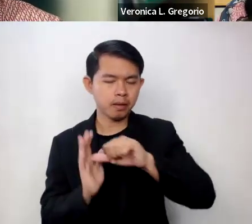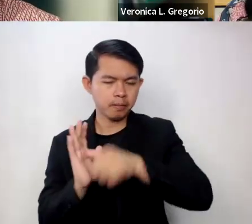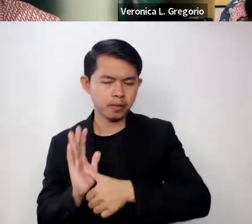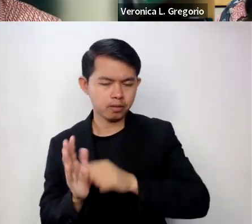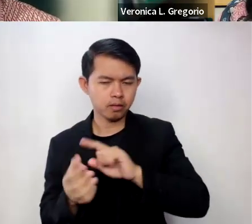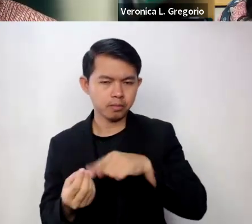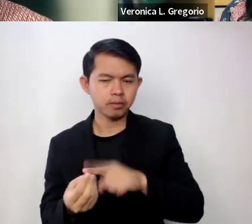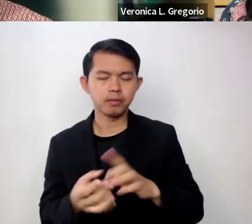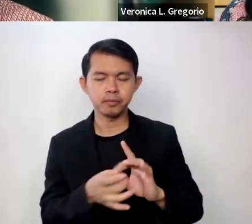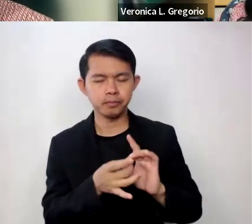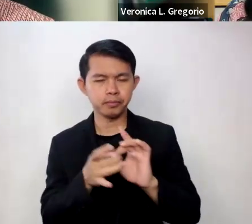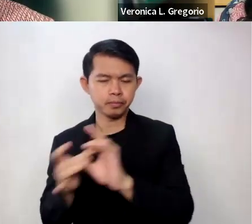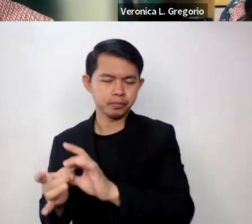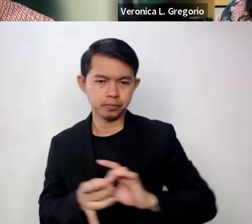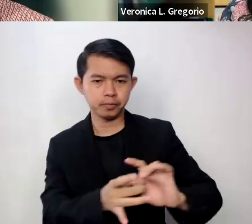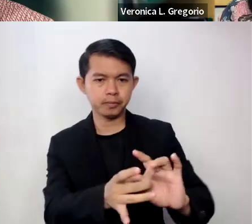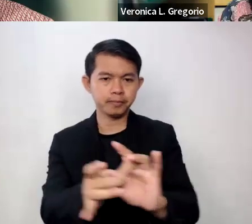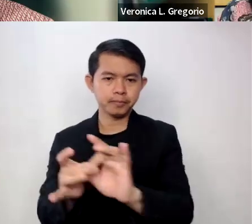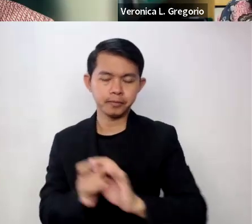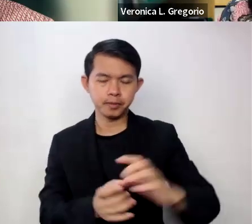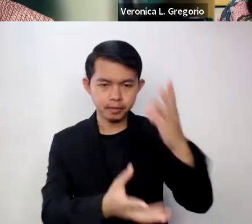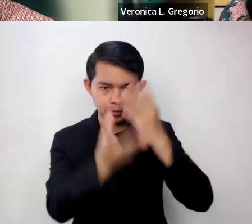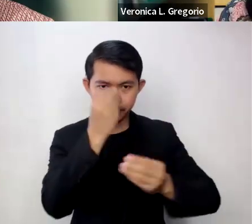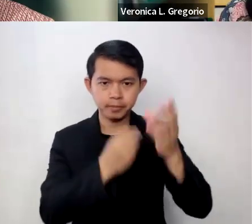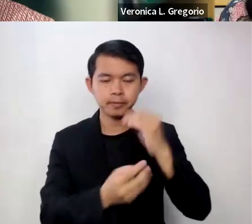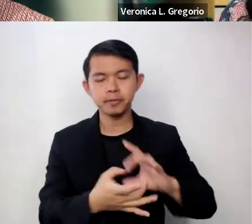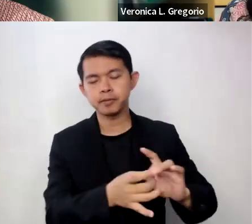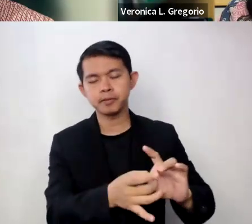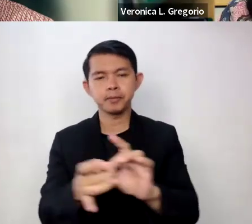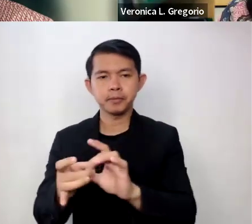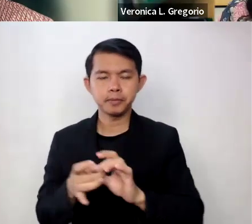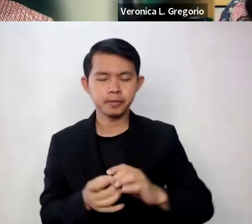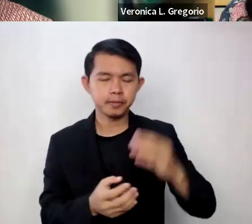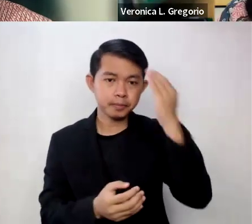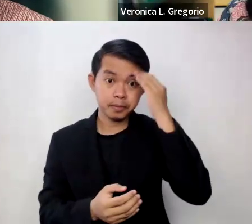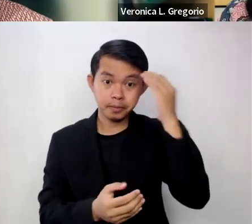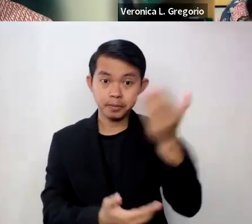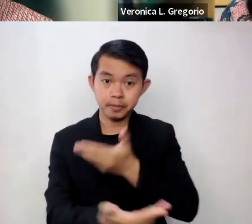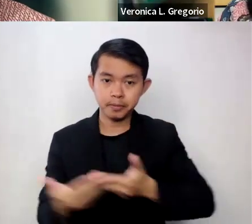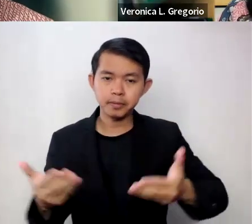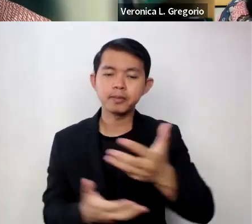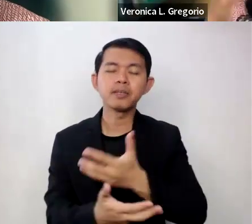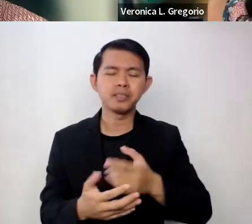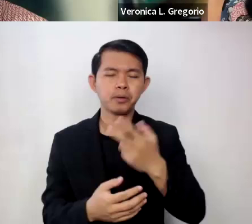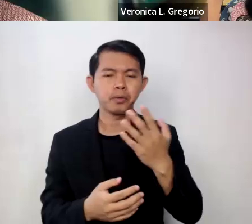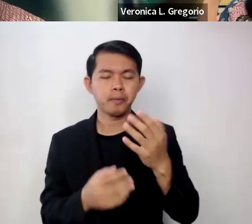collaboration, no, collaborative learning, collaborative knowledge production. That's very important kasi